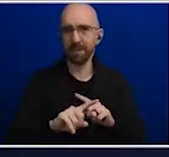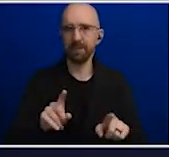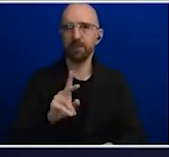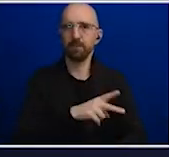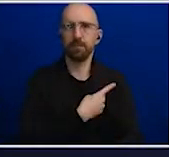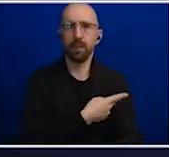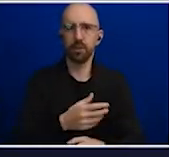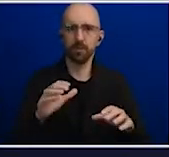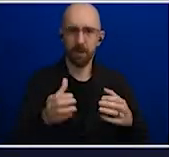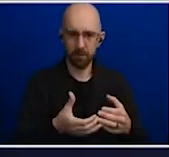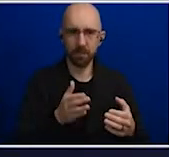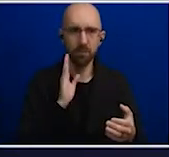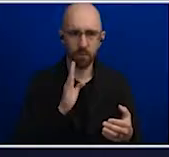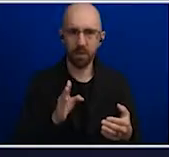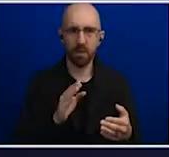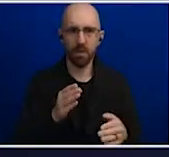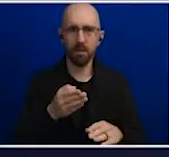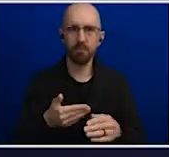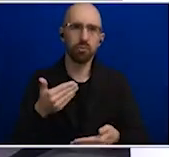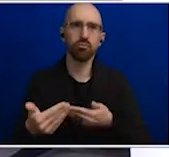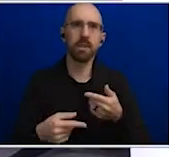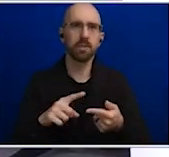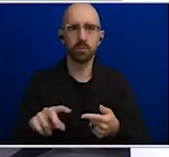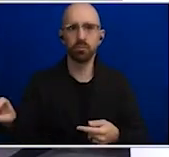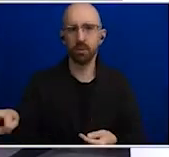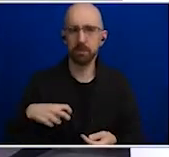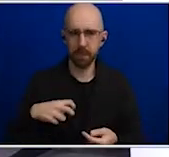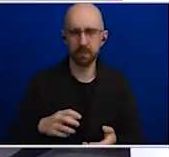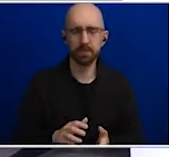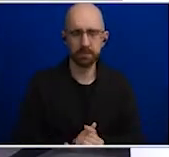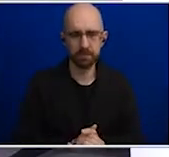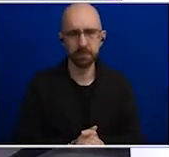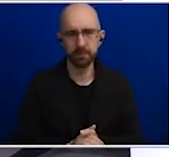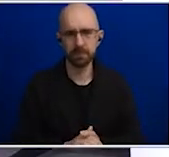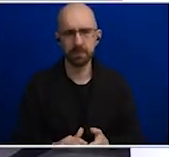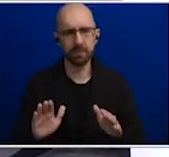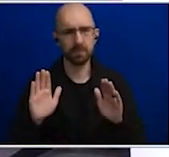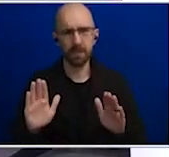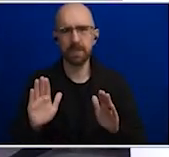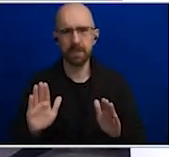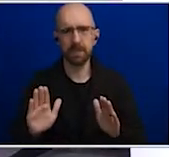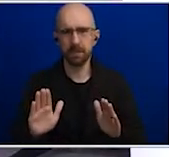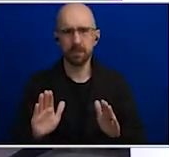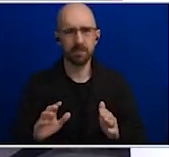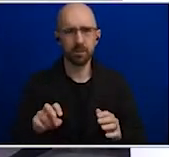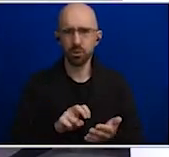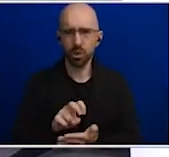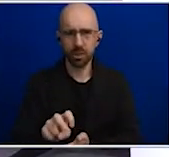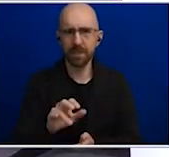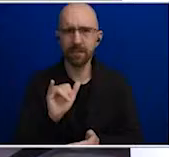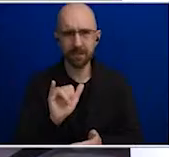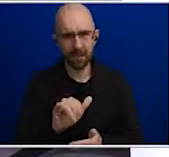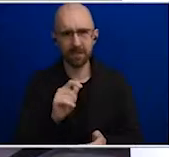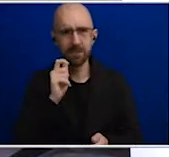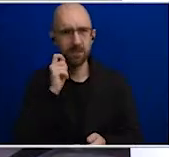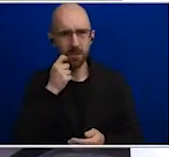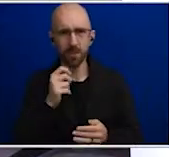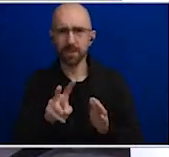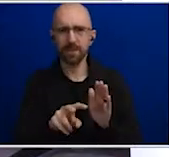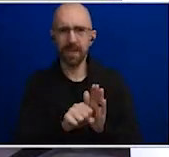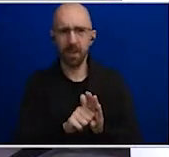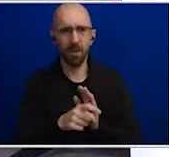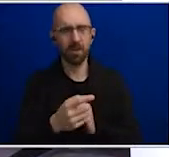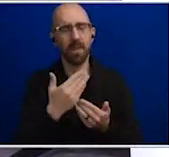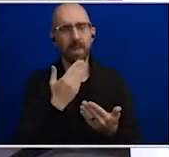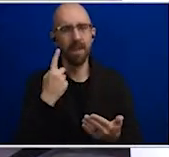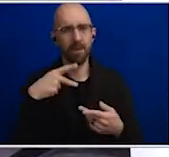have to progress towards transplant. So Such a remarkable journey, and that is the coolest video. So thank you for letting us share